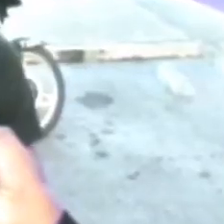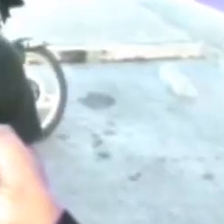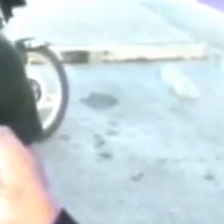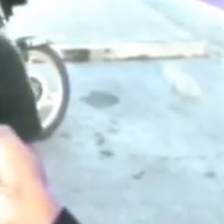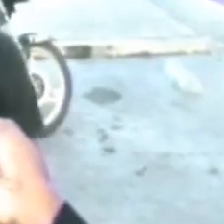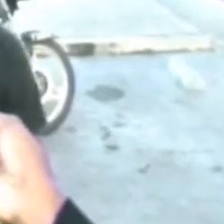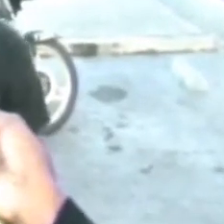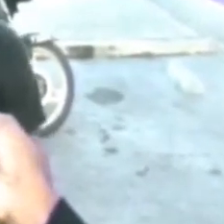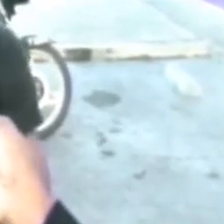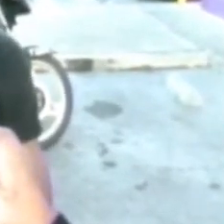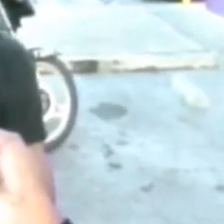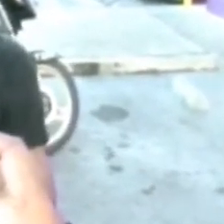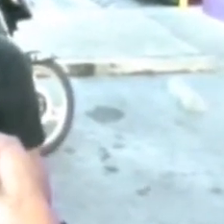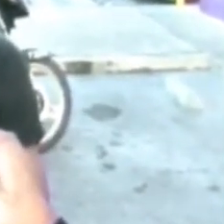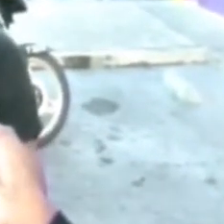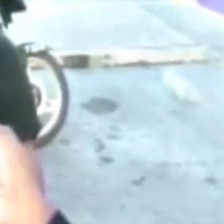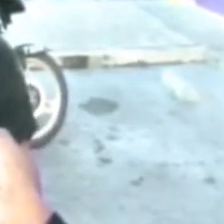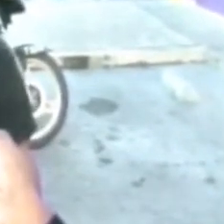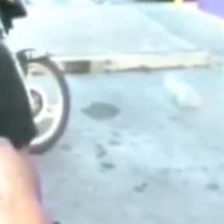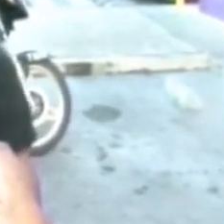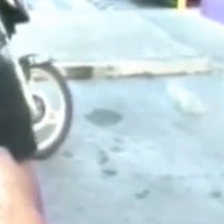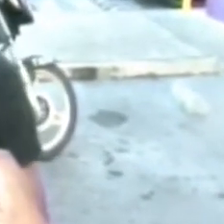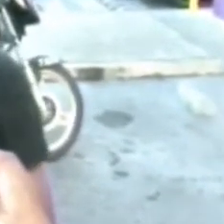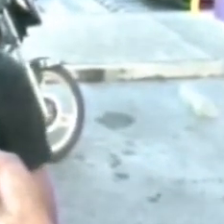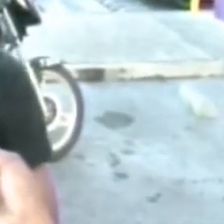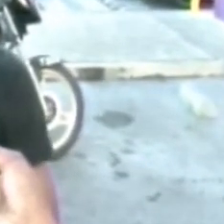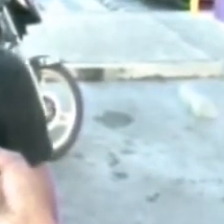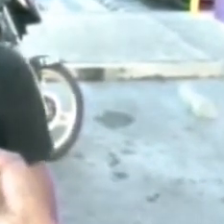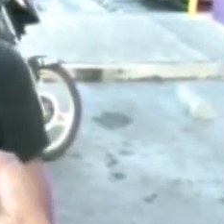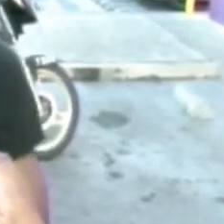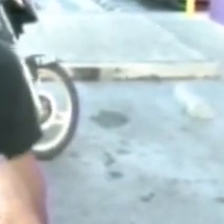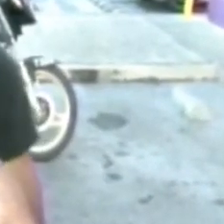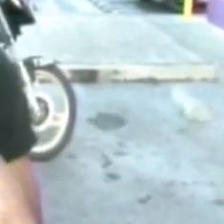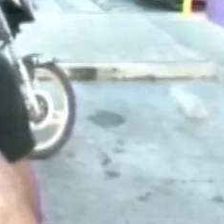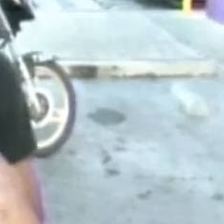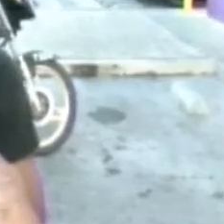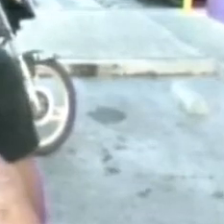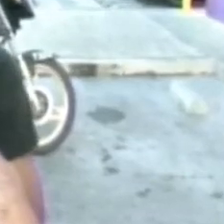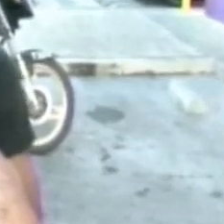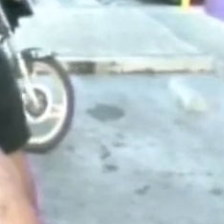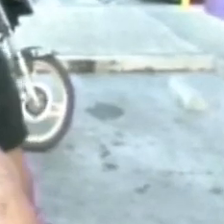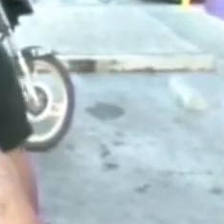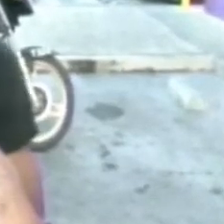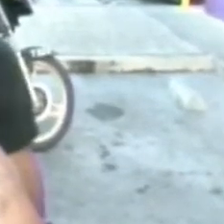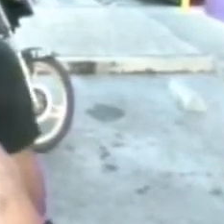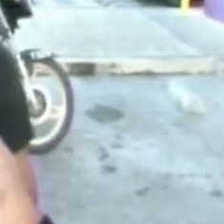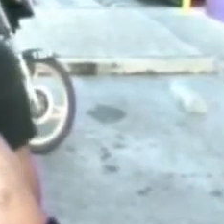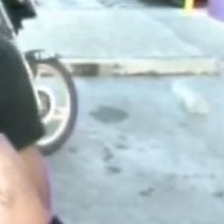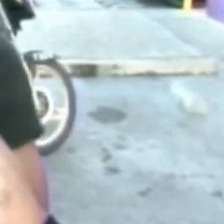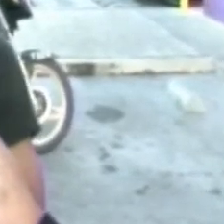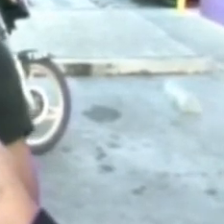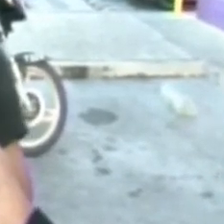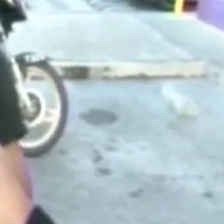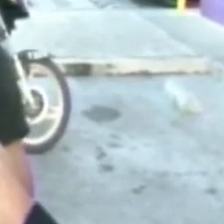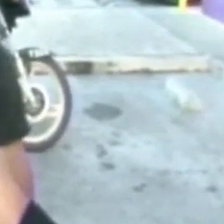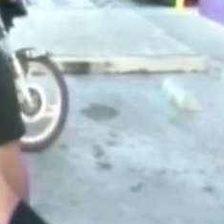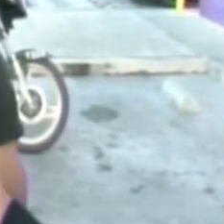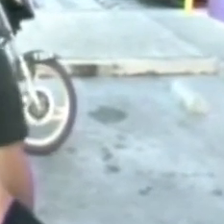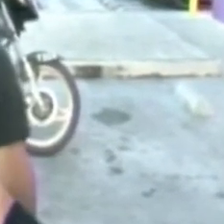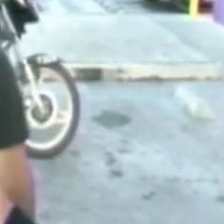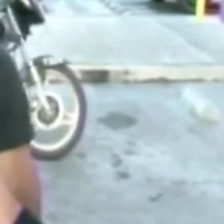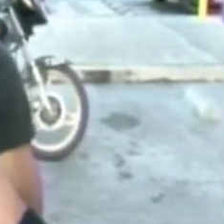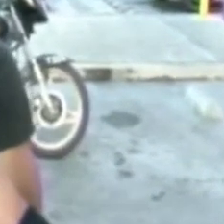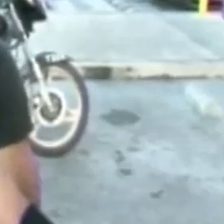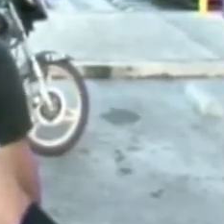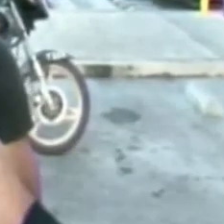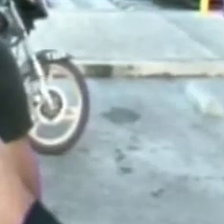I was hoping to get some chicken, but I understand chicken like running out as I expected. I don't know if you're all seeing the people and the lines